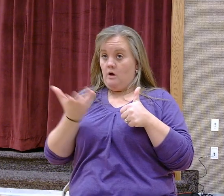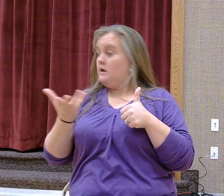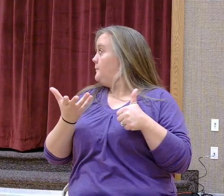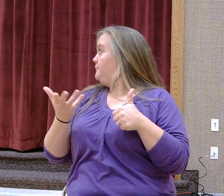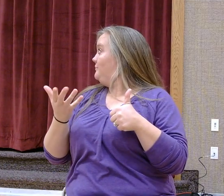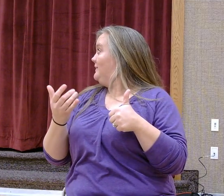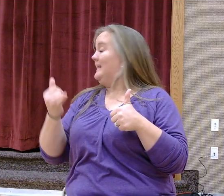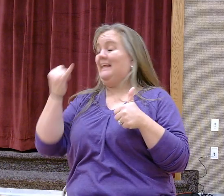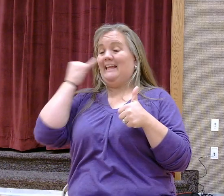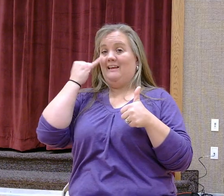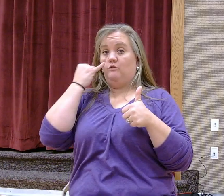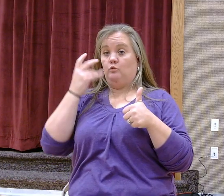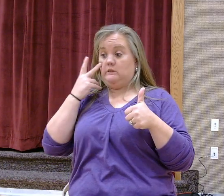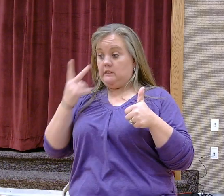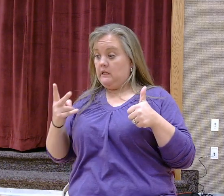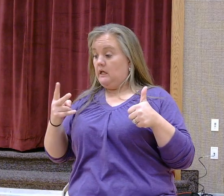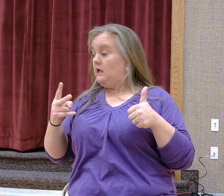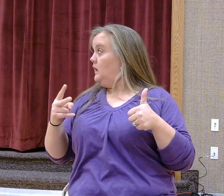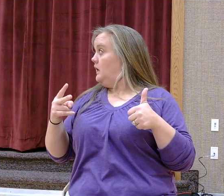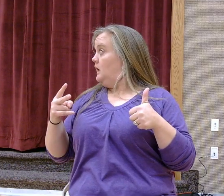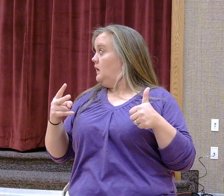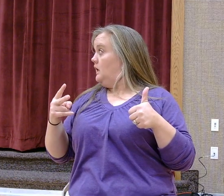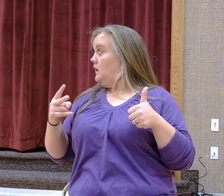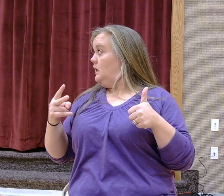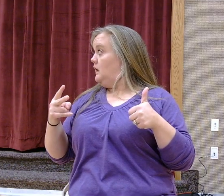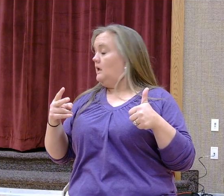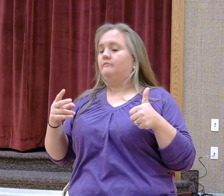see somebody that's down, and I'll just kind of go over